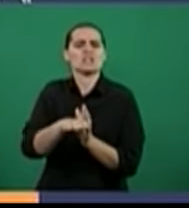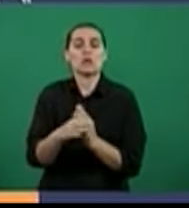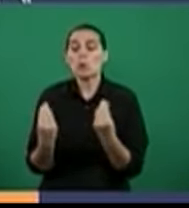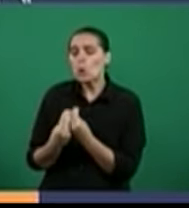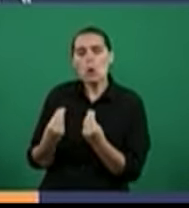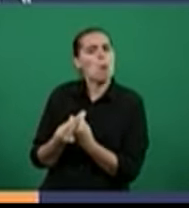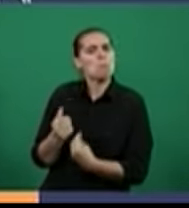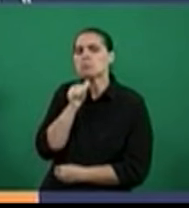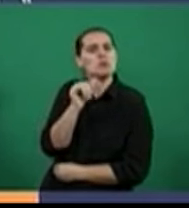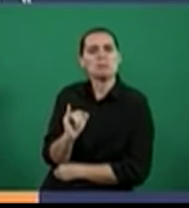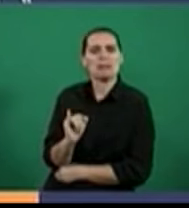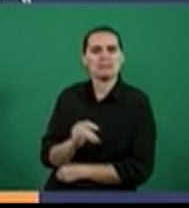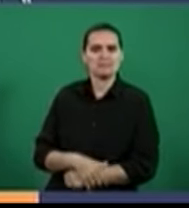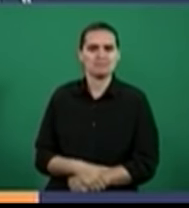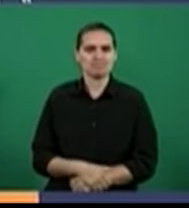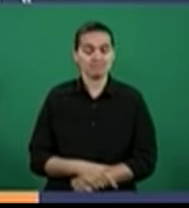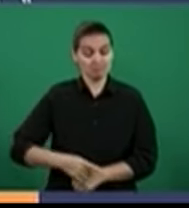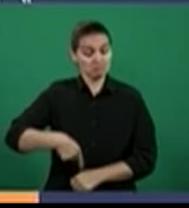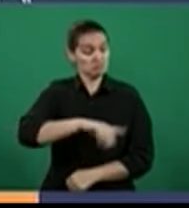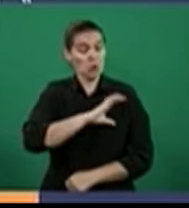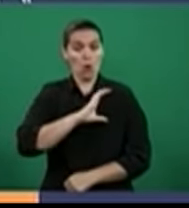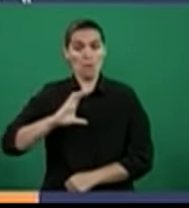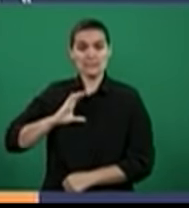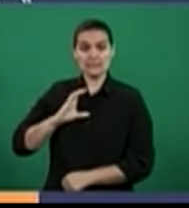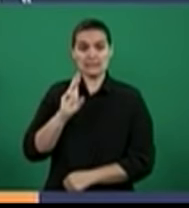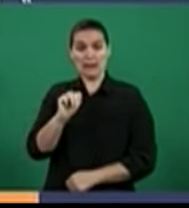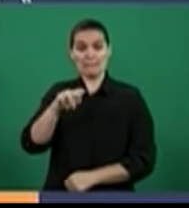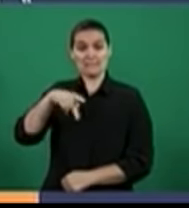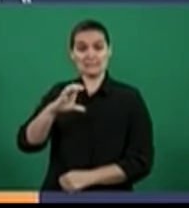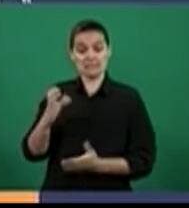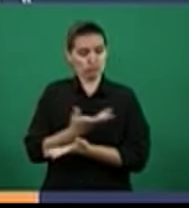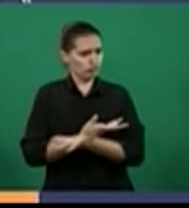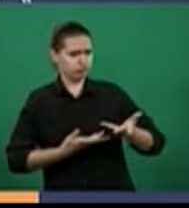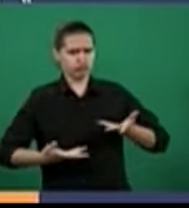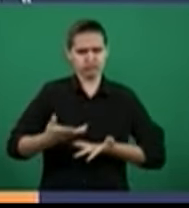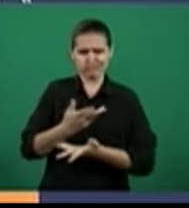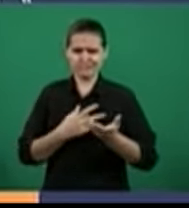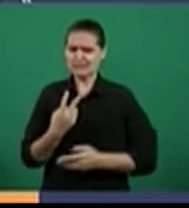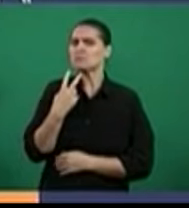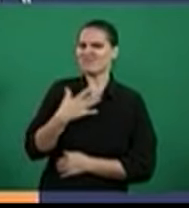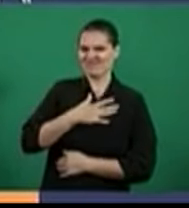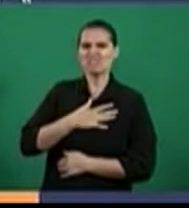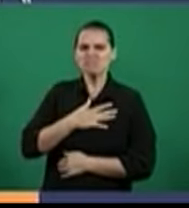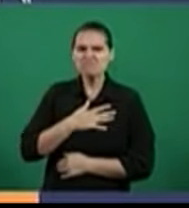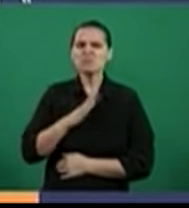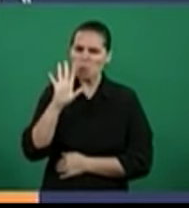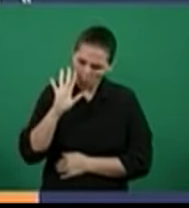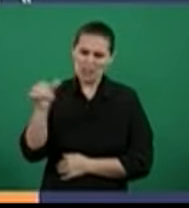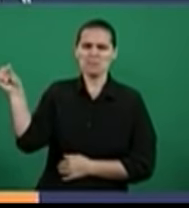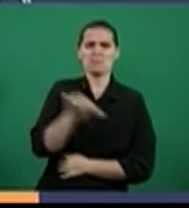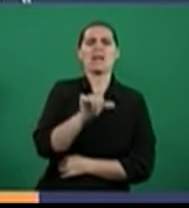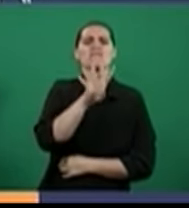inflation. The committee still sees headline inflation heading back to